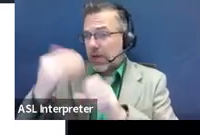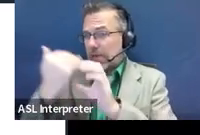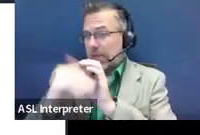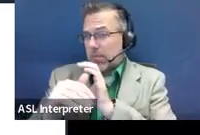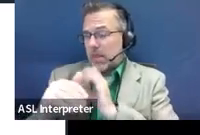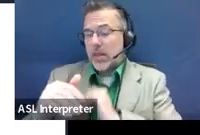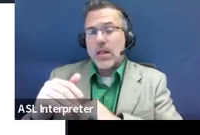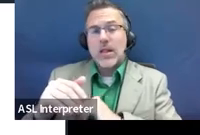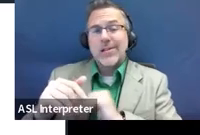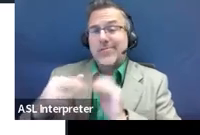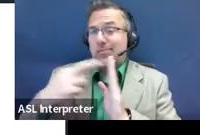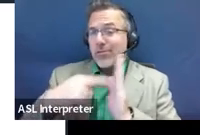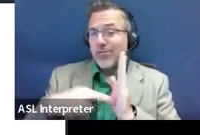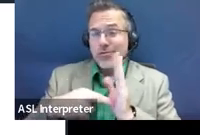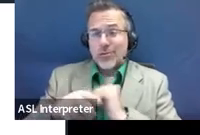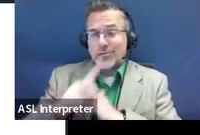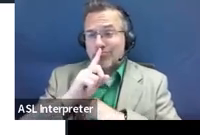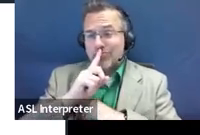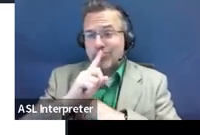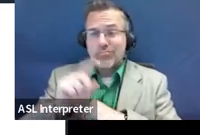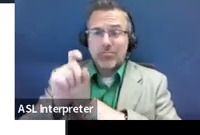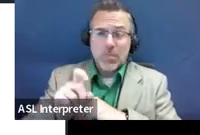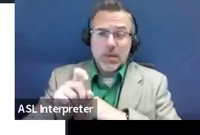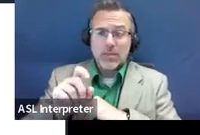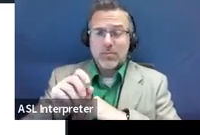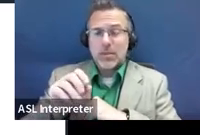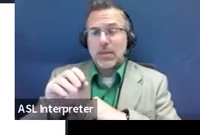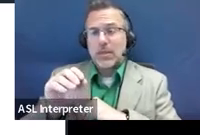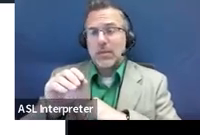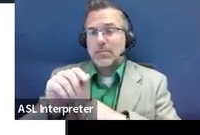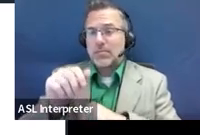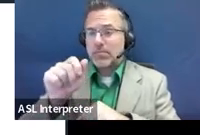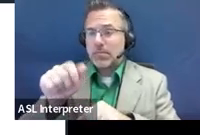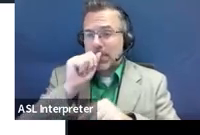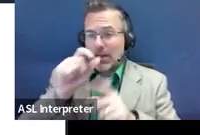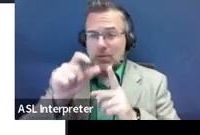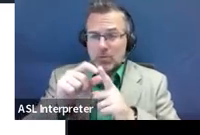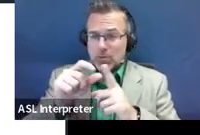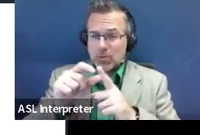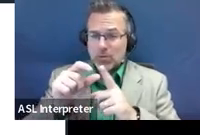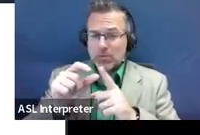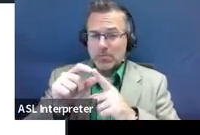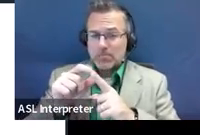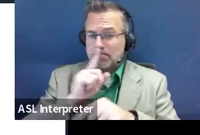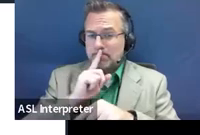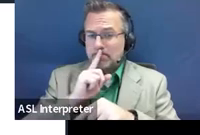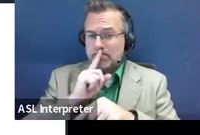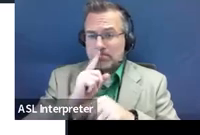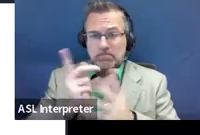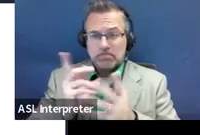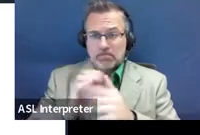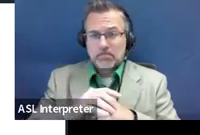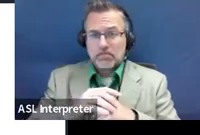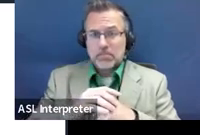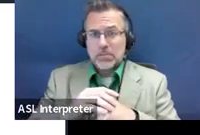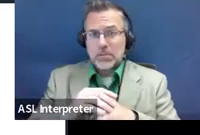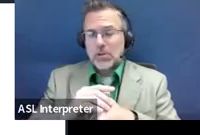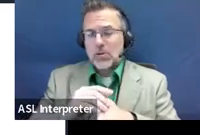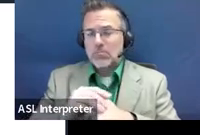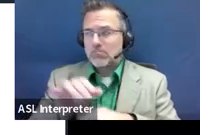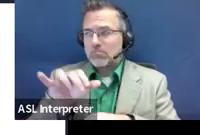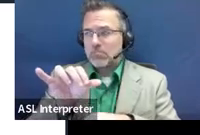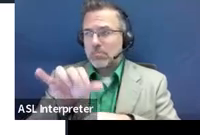regulations do not specify whether it needs to be password protected or not. So I think that that would be up to